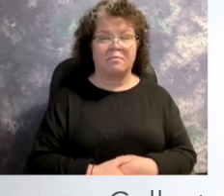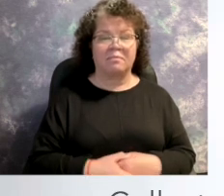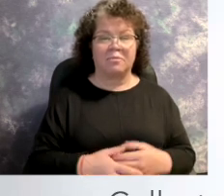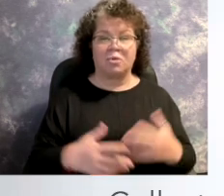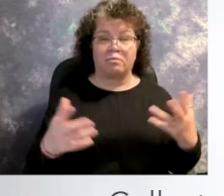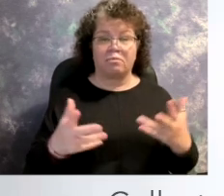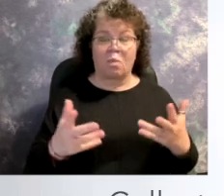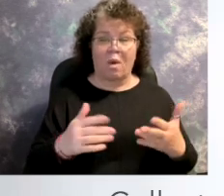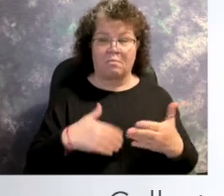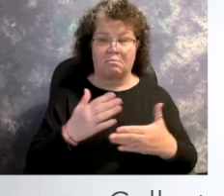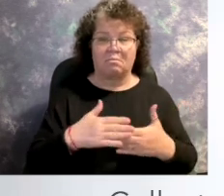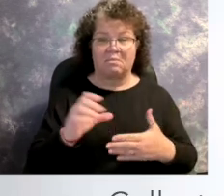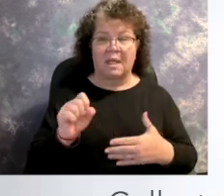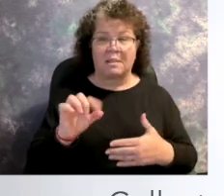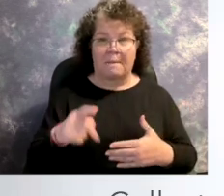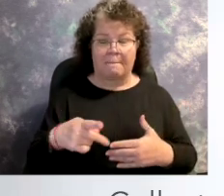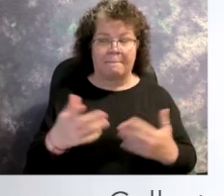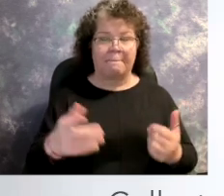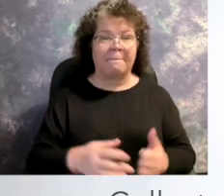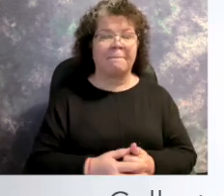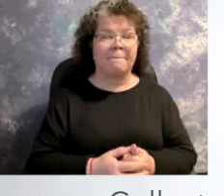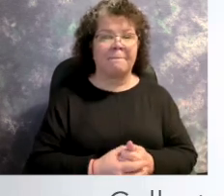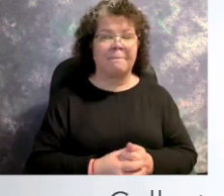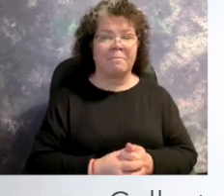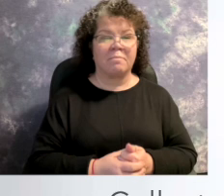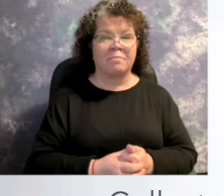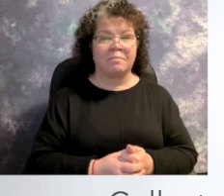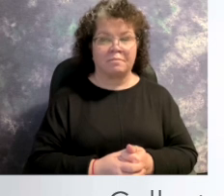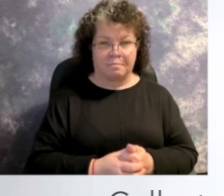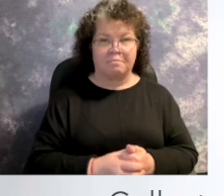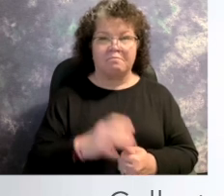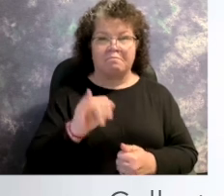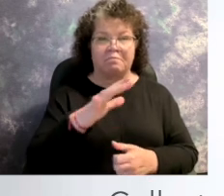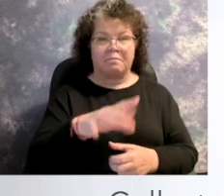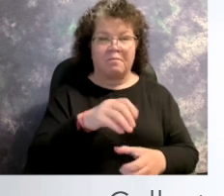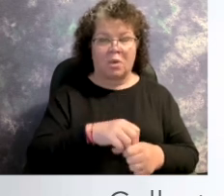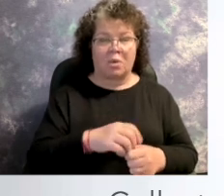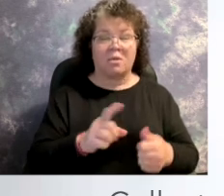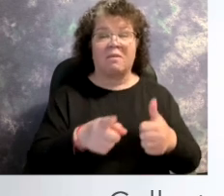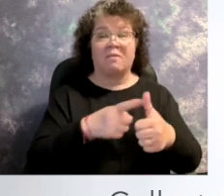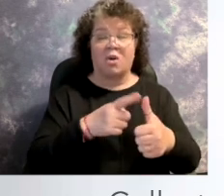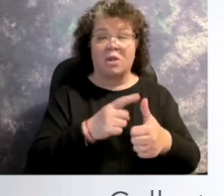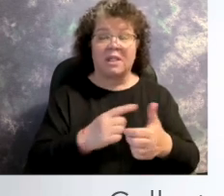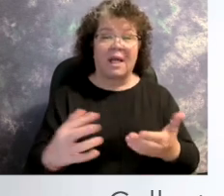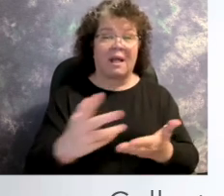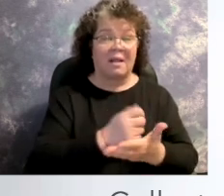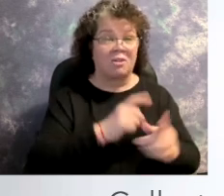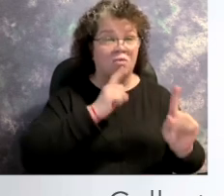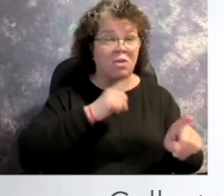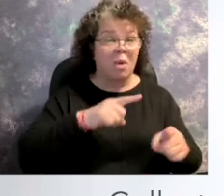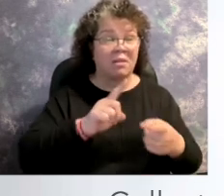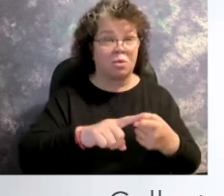So this brings us to our next steps, which includes one, collecting responses to